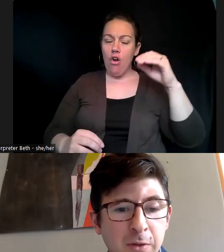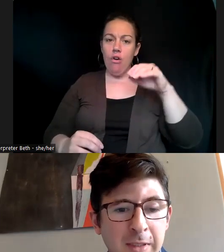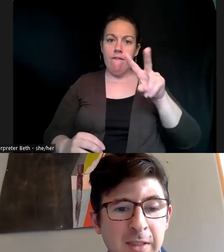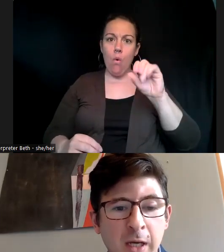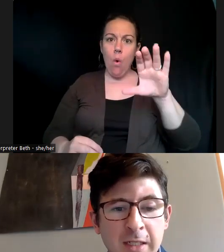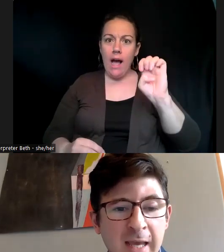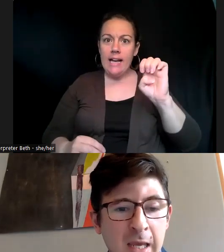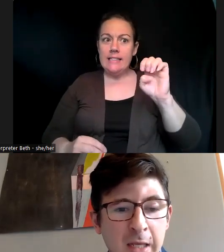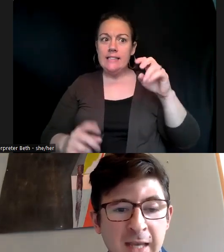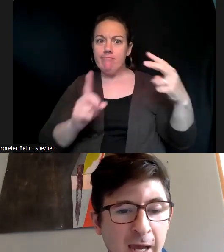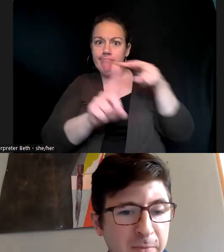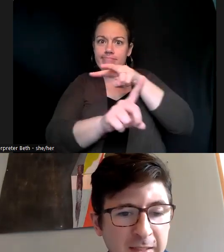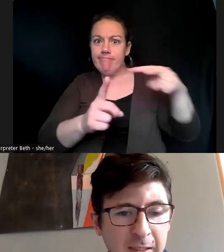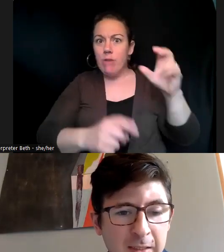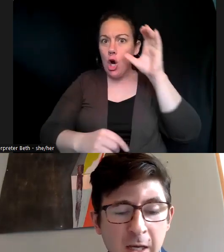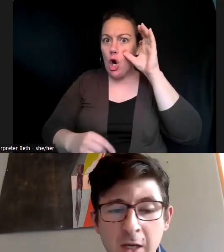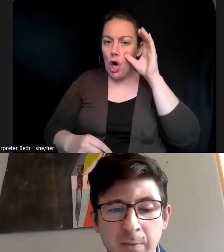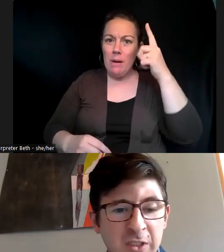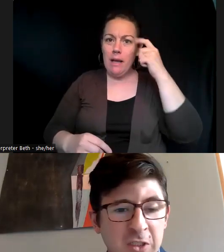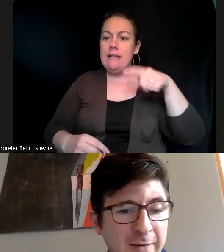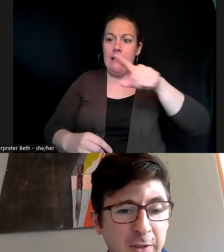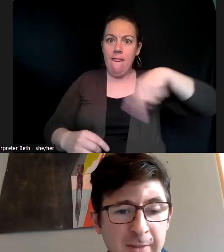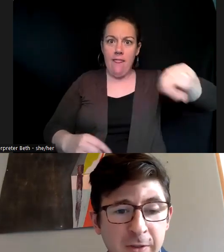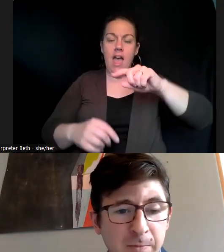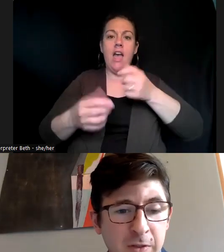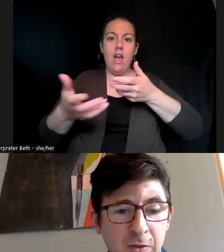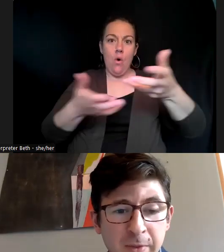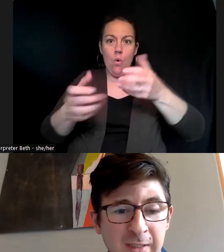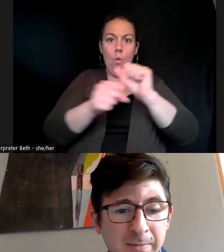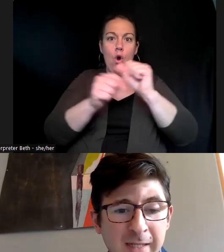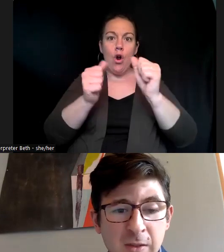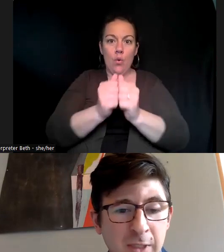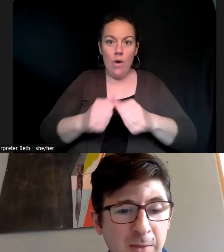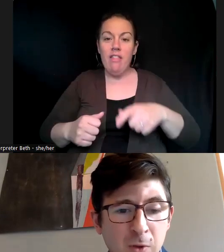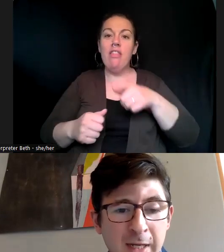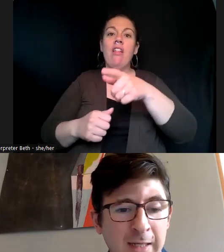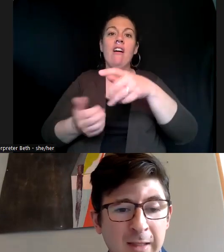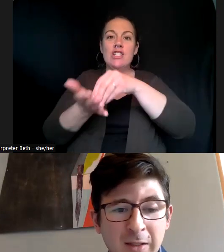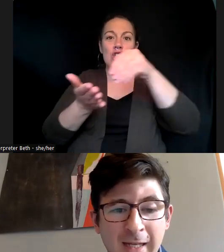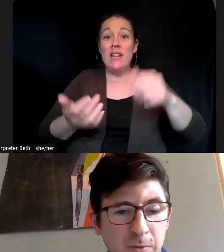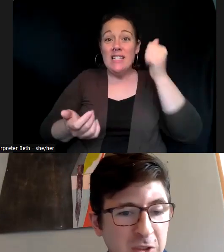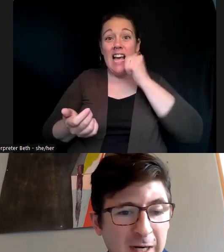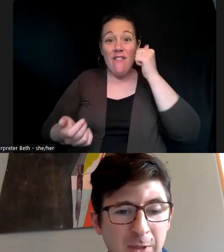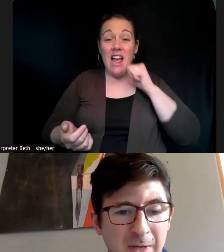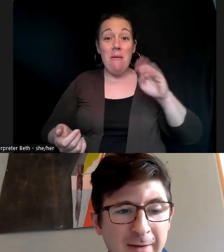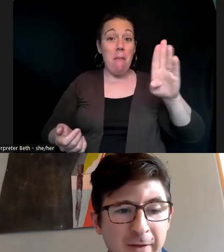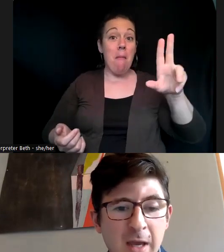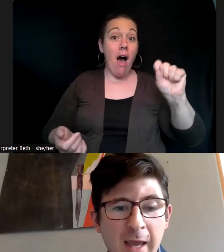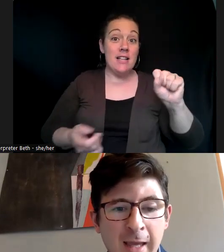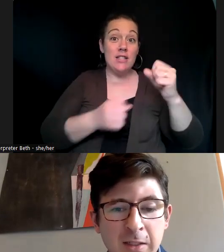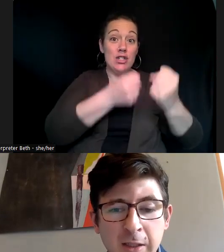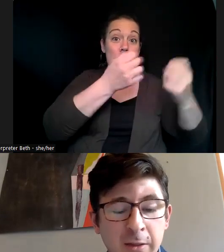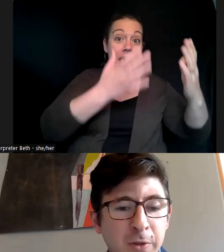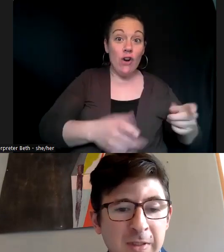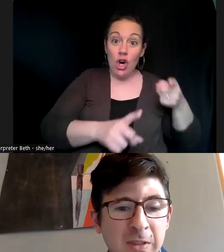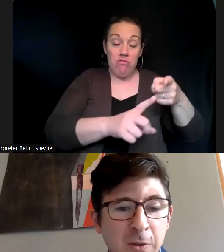with students on a day in, day out basis. The bus driver is the first person who picks up that student in the morning and the last one to drop them off.